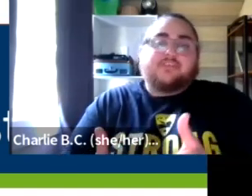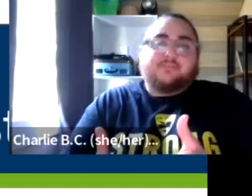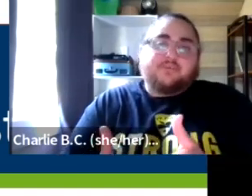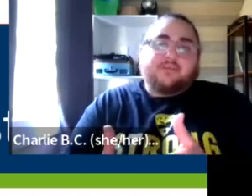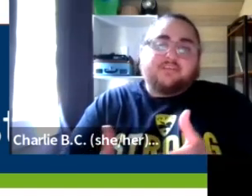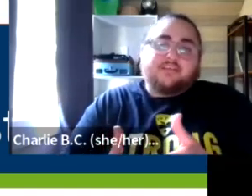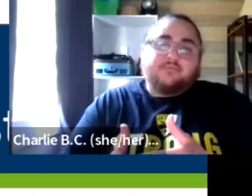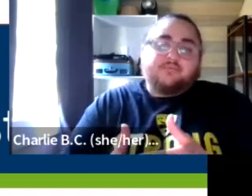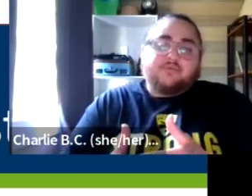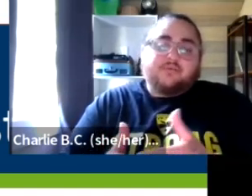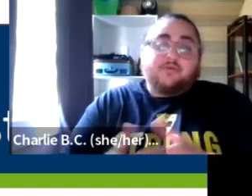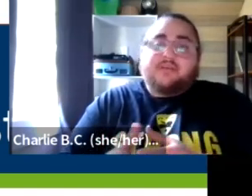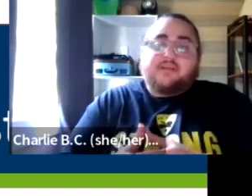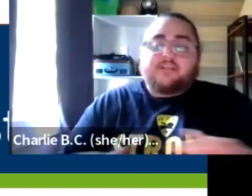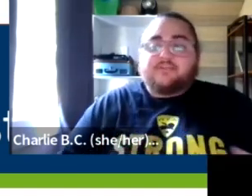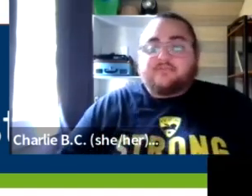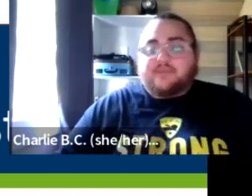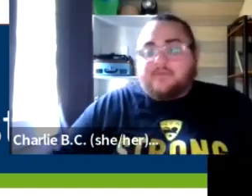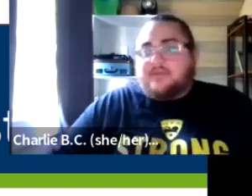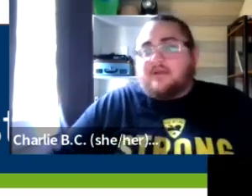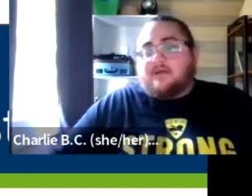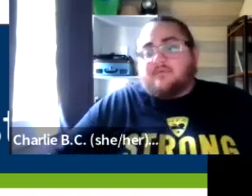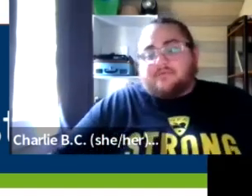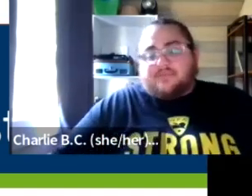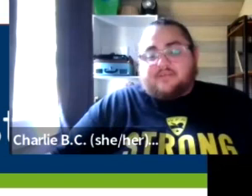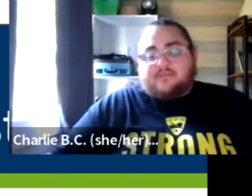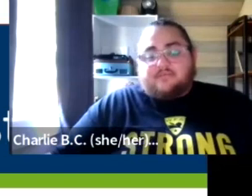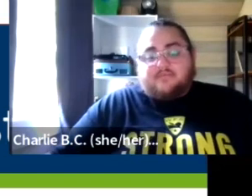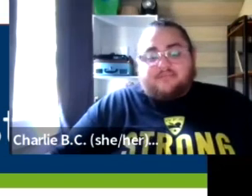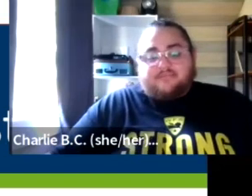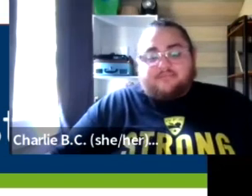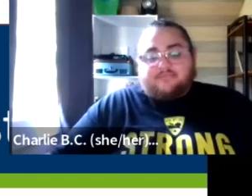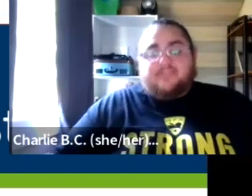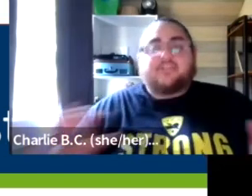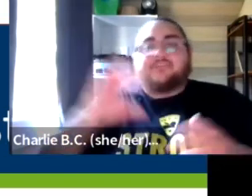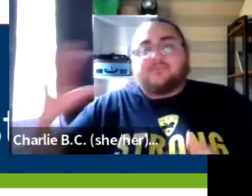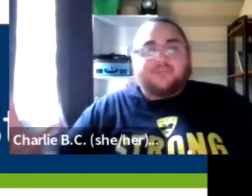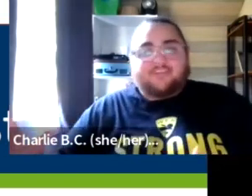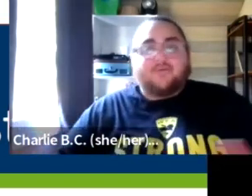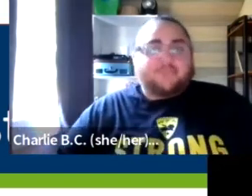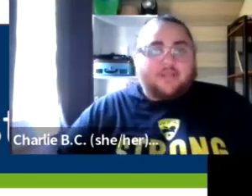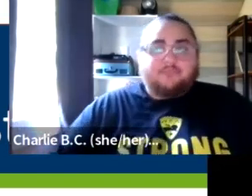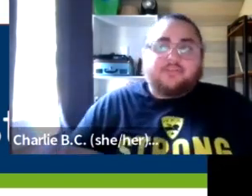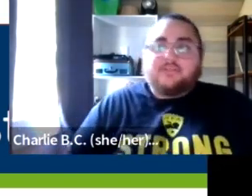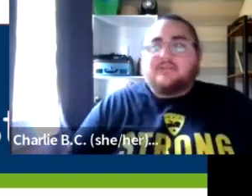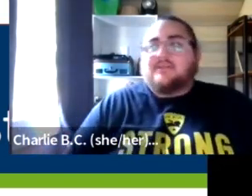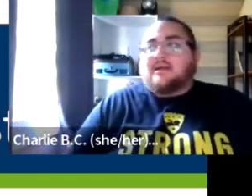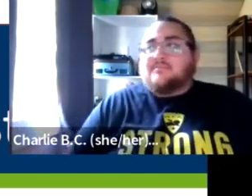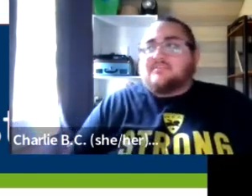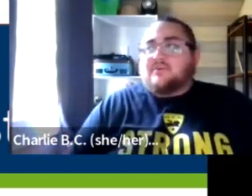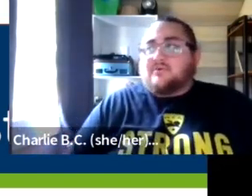could potentially be a stable, permanent connection for them, rather than kind of the shelter being their only